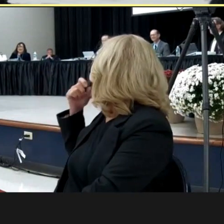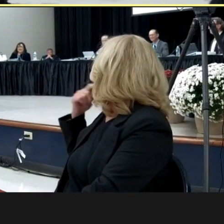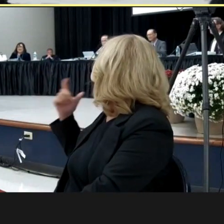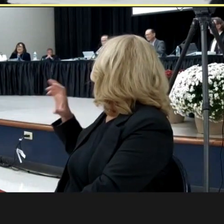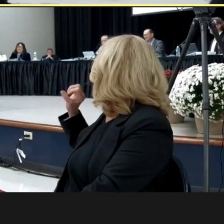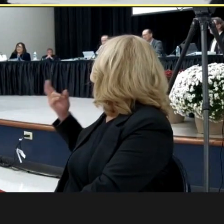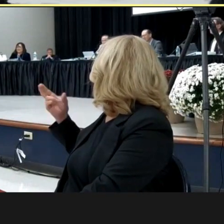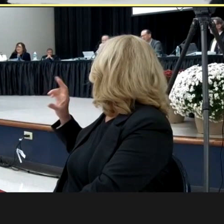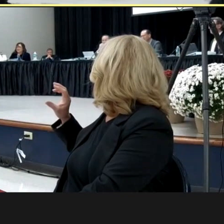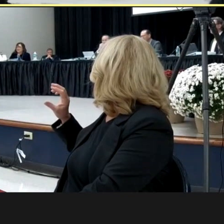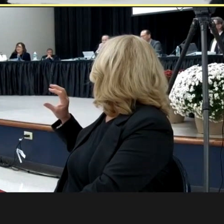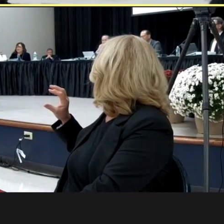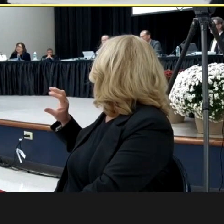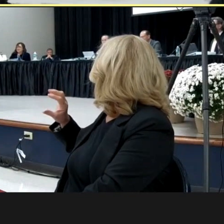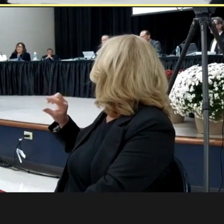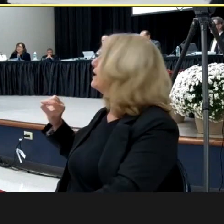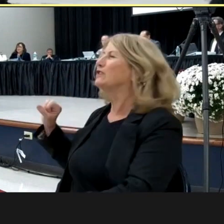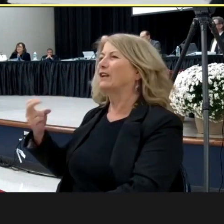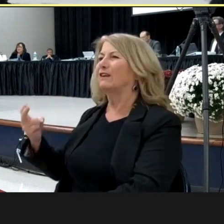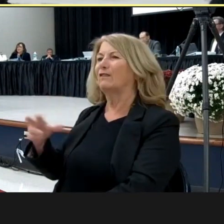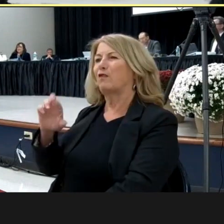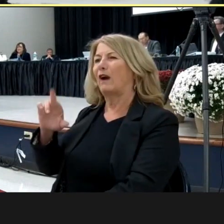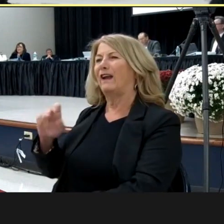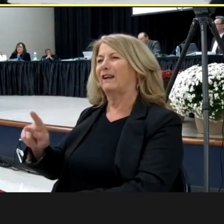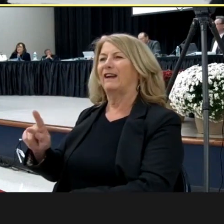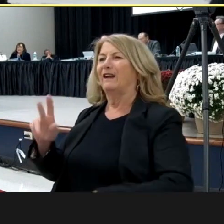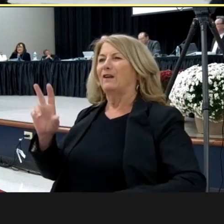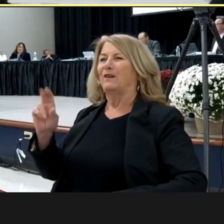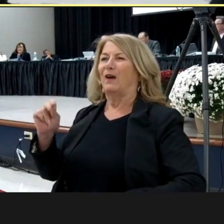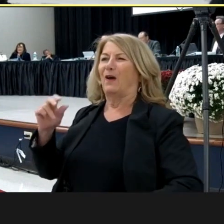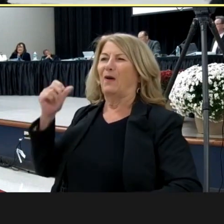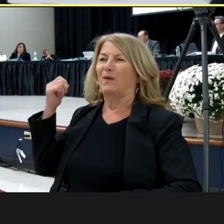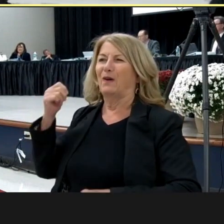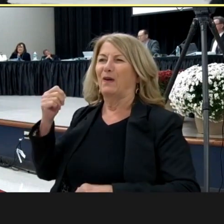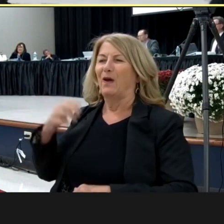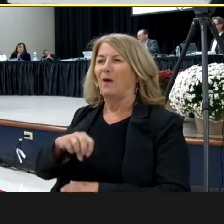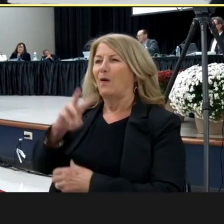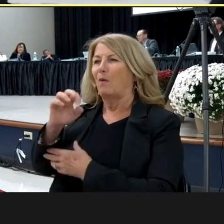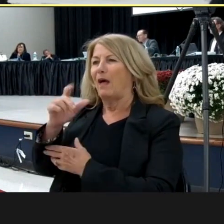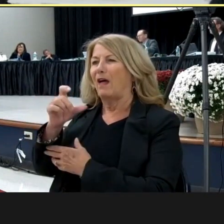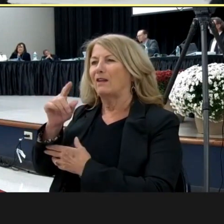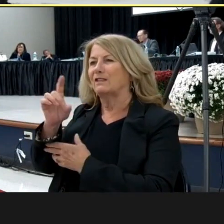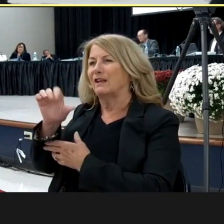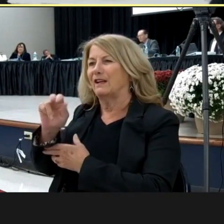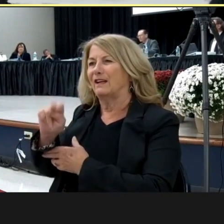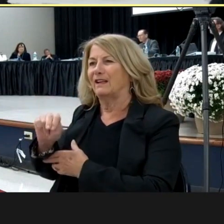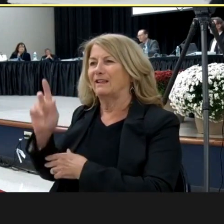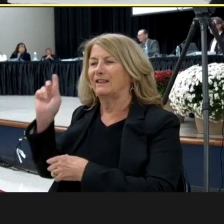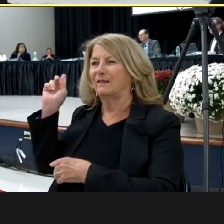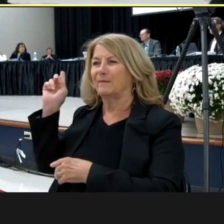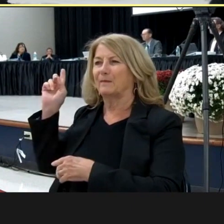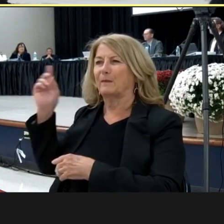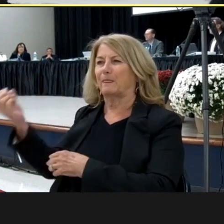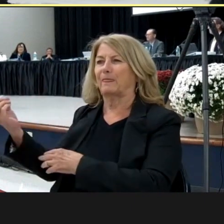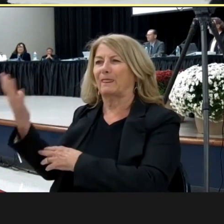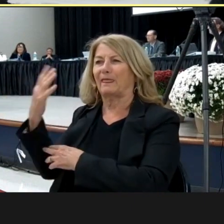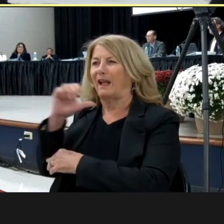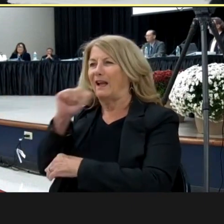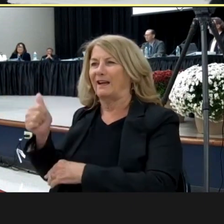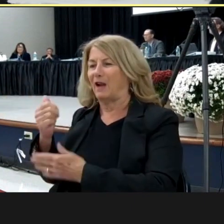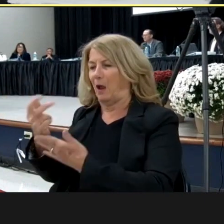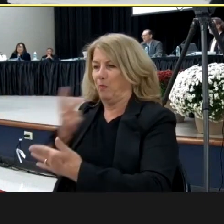Frank? Oh, It's a quality meme right oh, there. well done. Yeah, I didn't. It's an edited photo. I did not